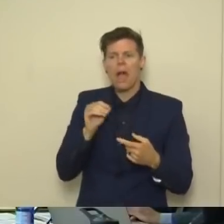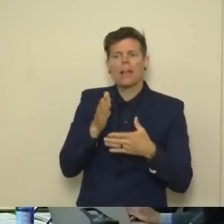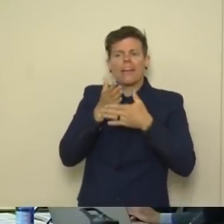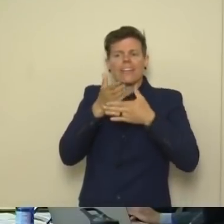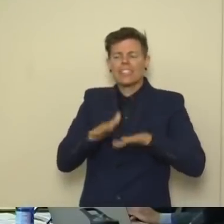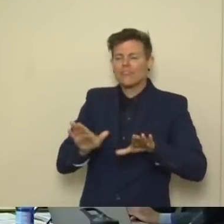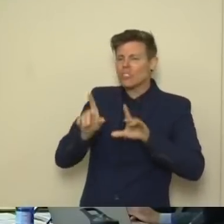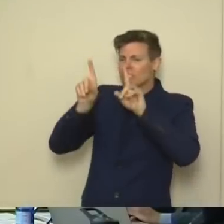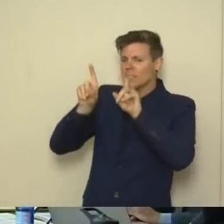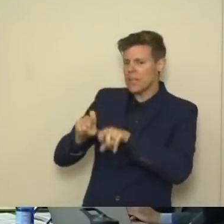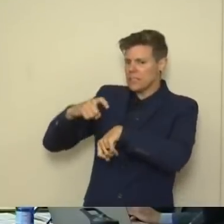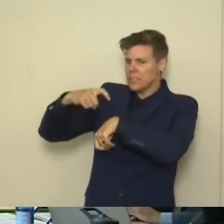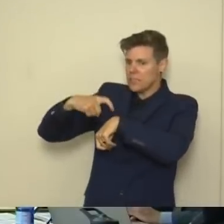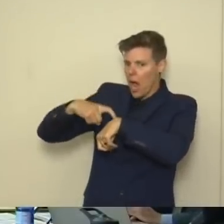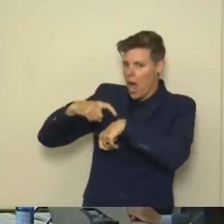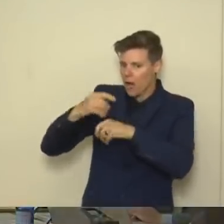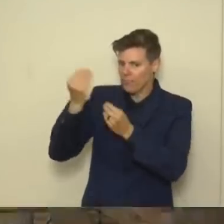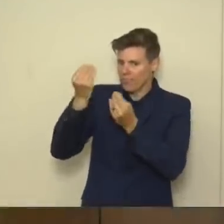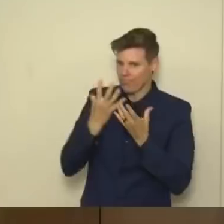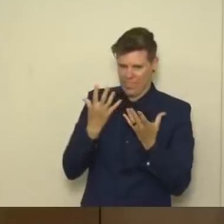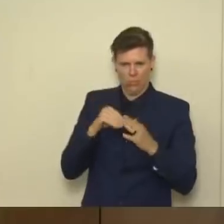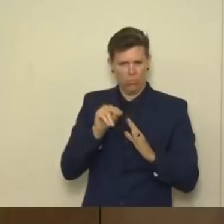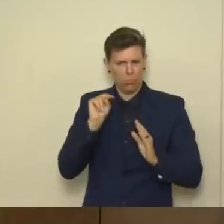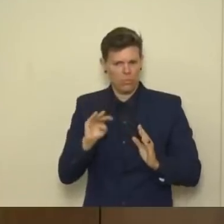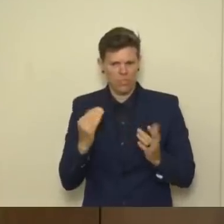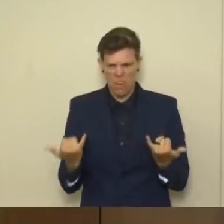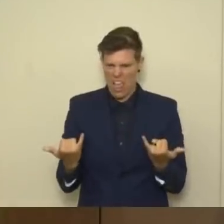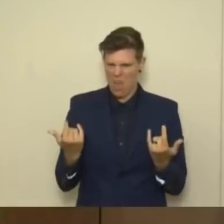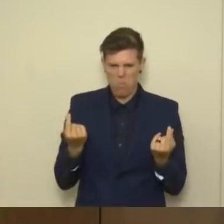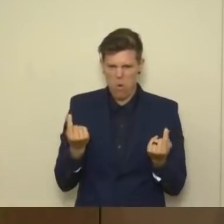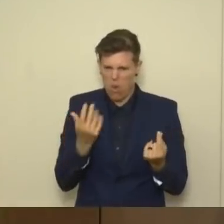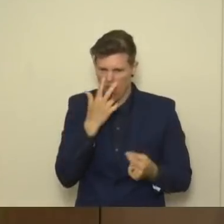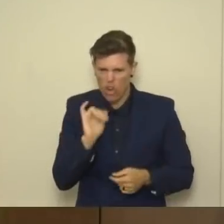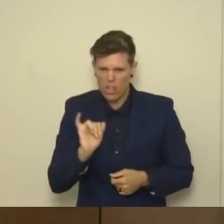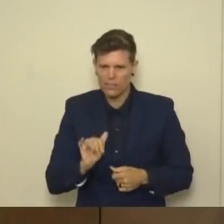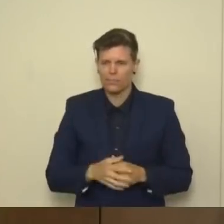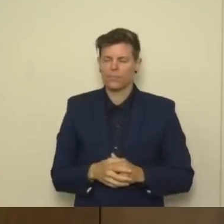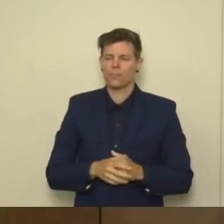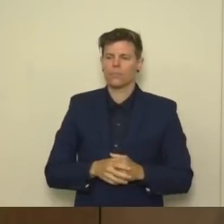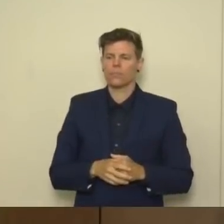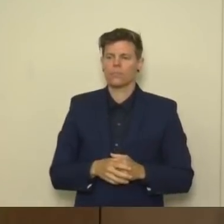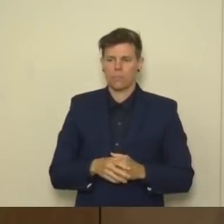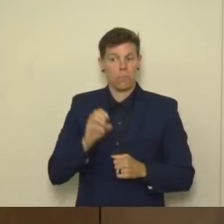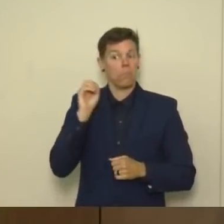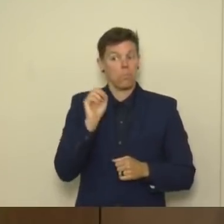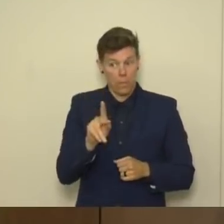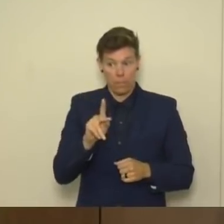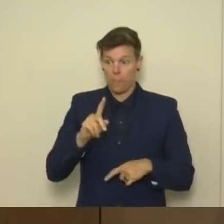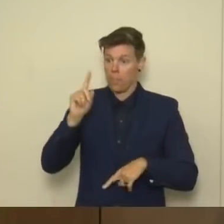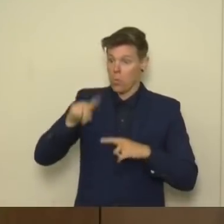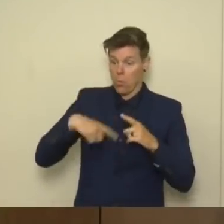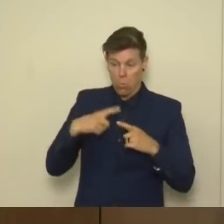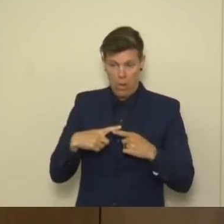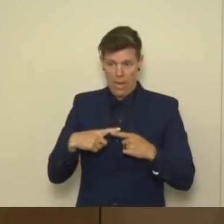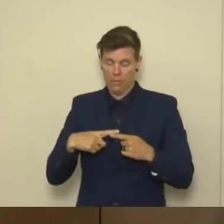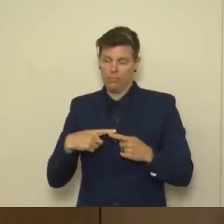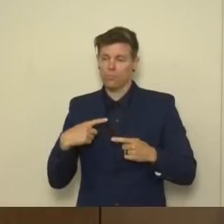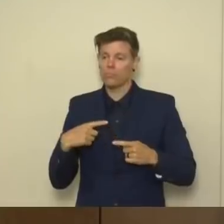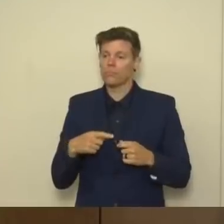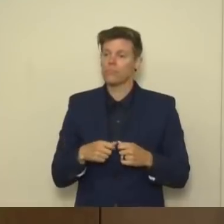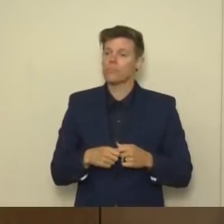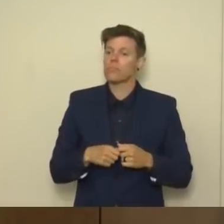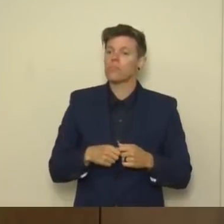is? So Jeffrey, thank you for all those questions. Yes, once we do anything where we are